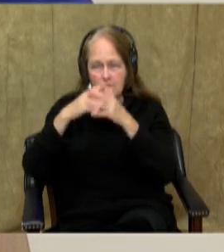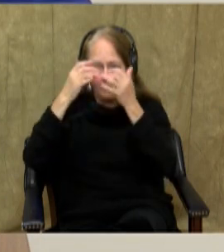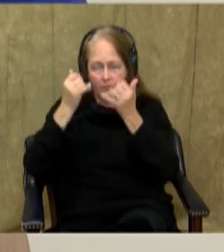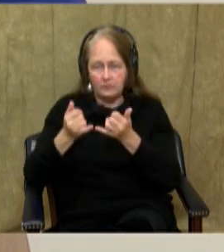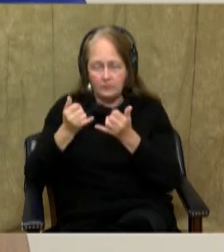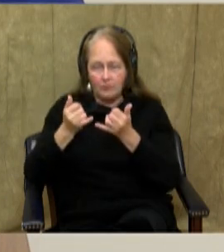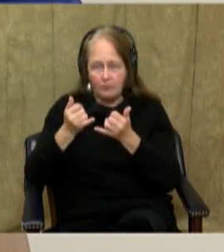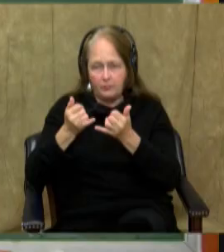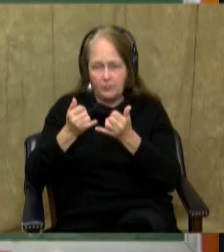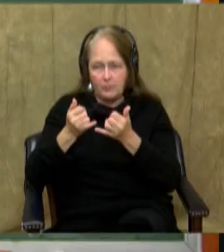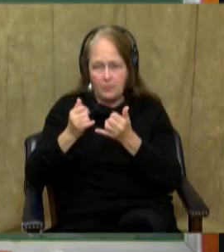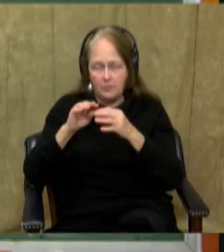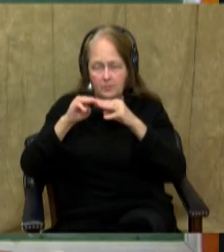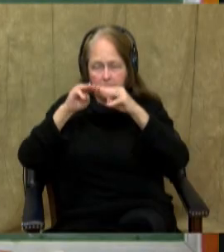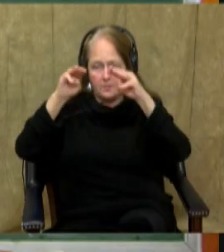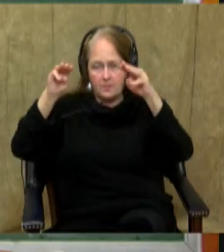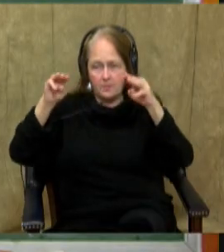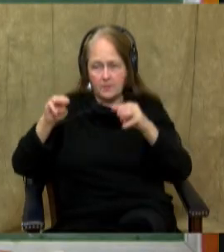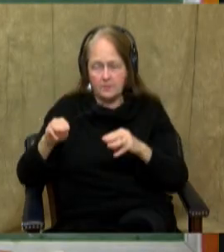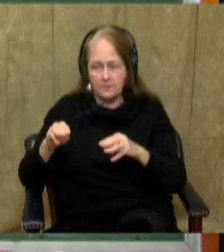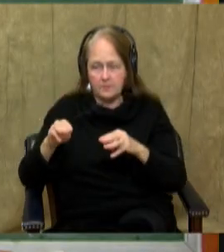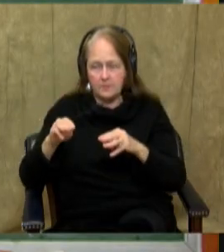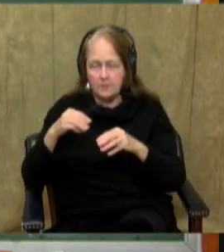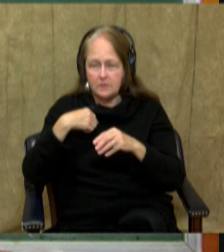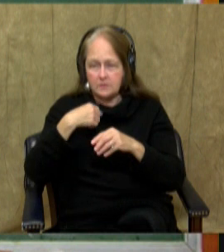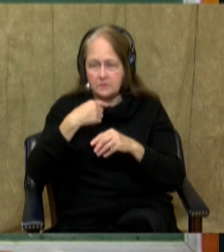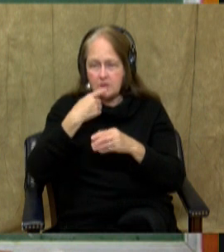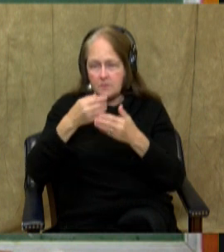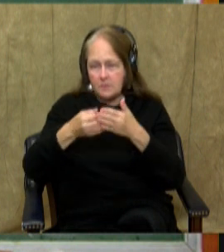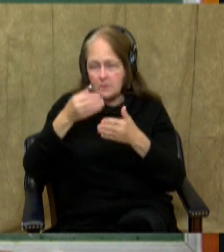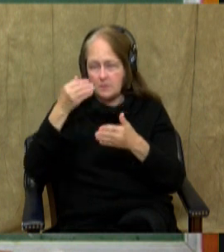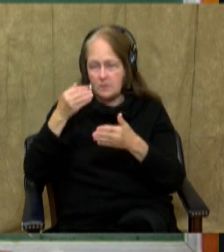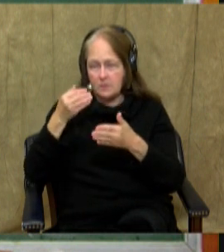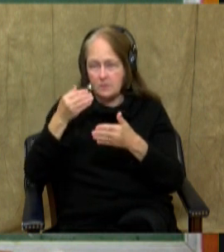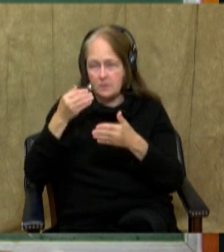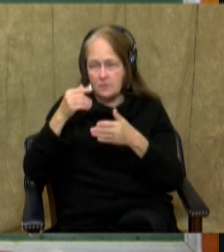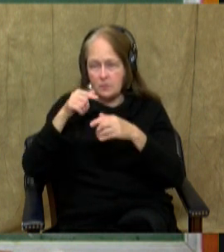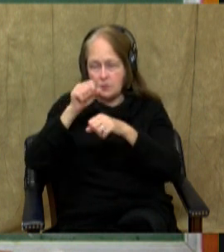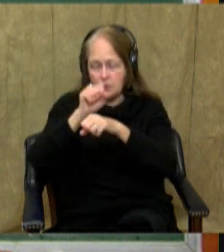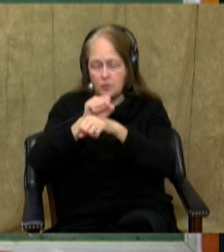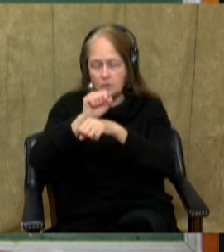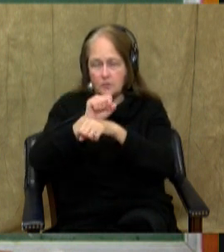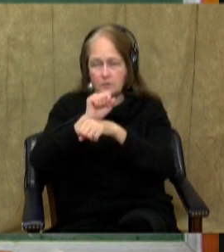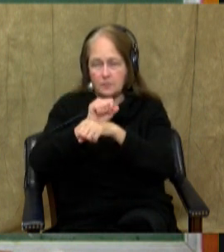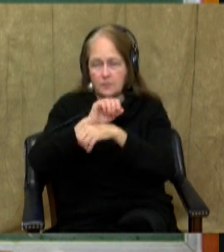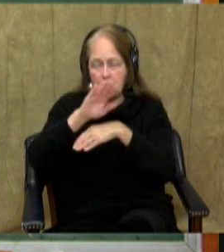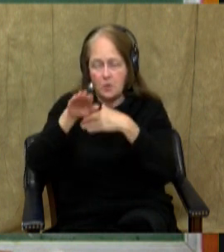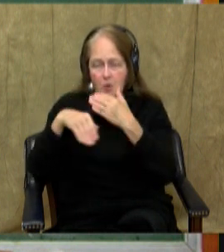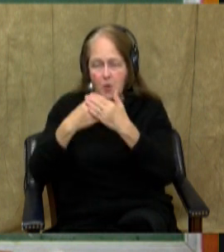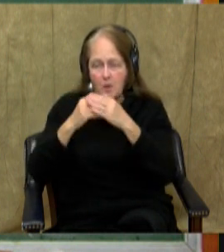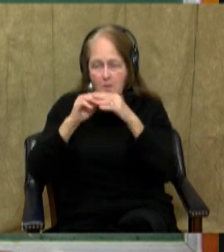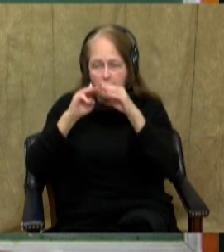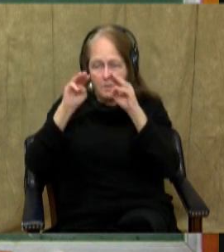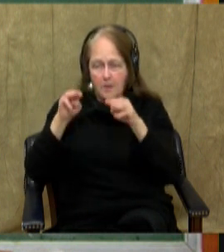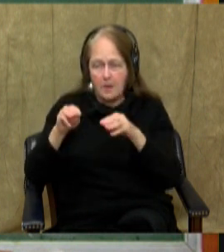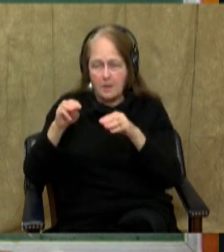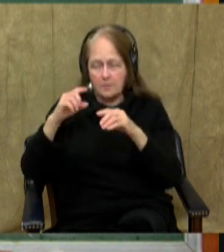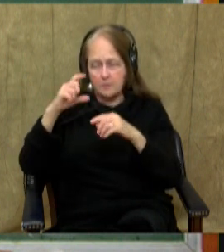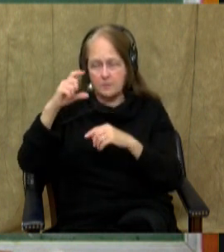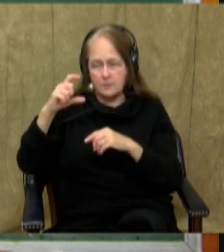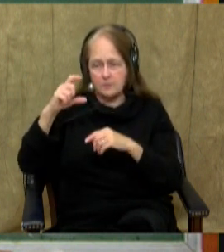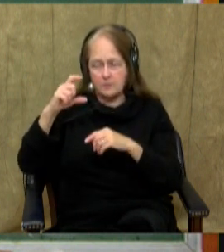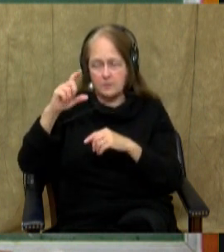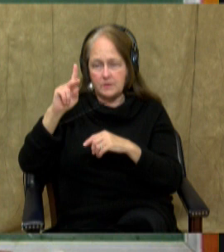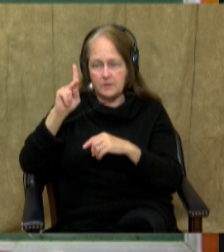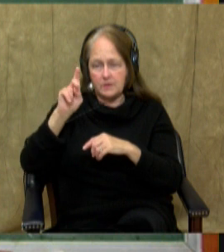Now, in this map, as I had said before, let's put these map skills to work. All maps have a legend or